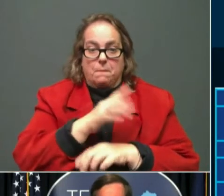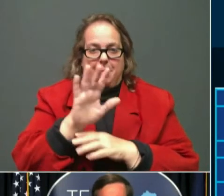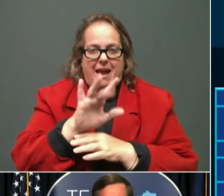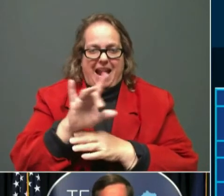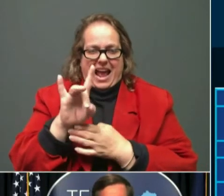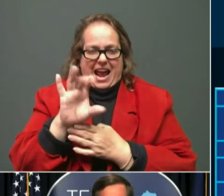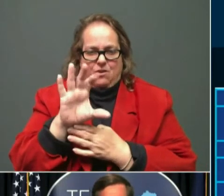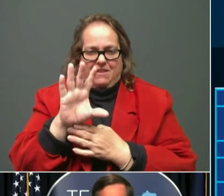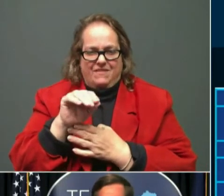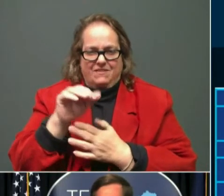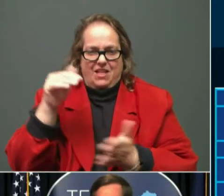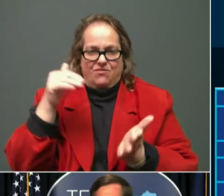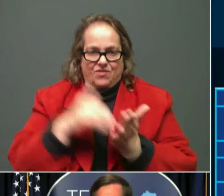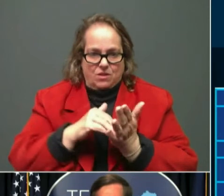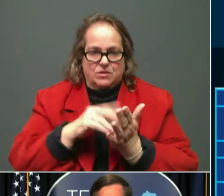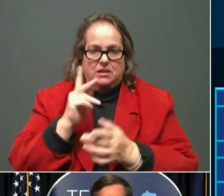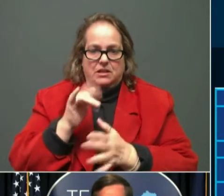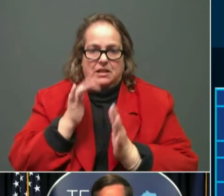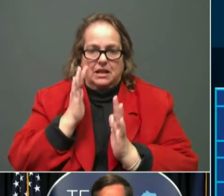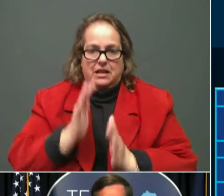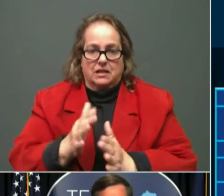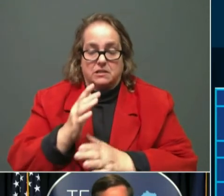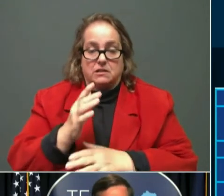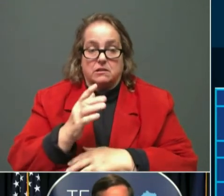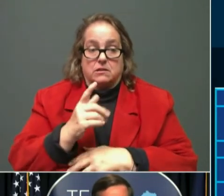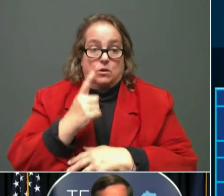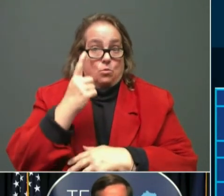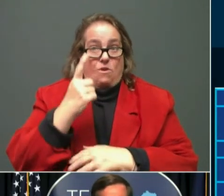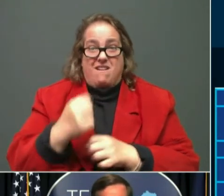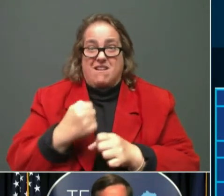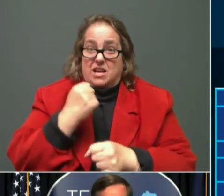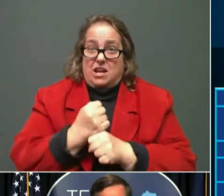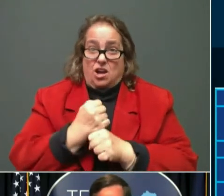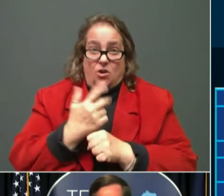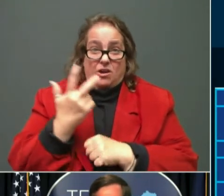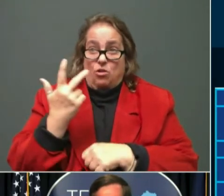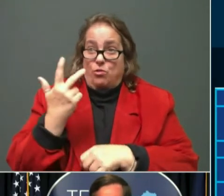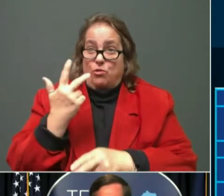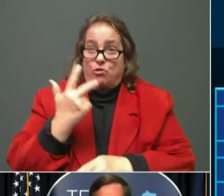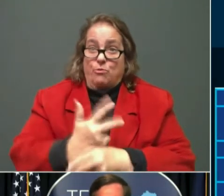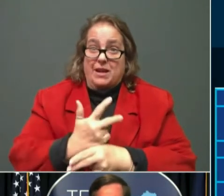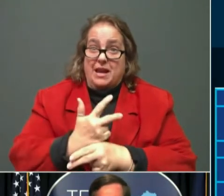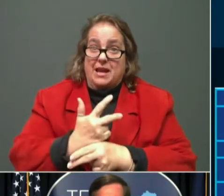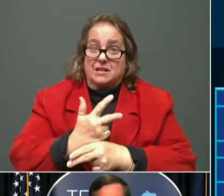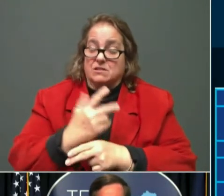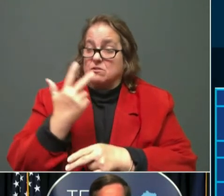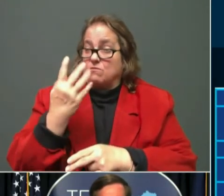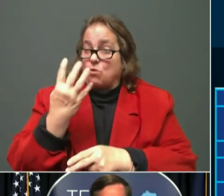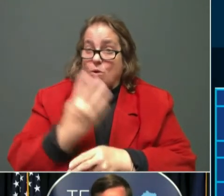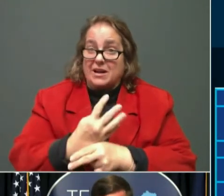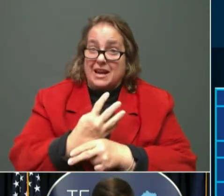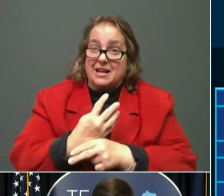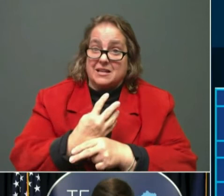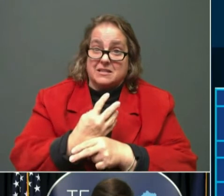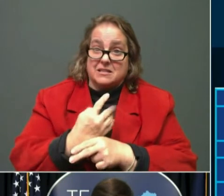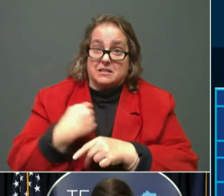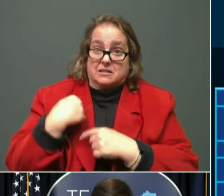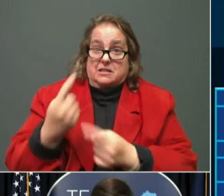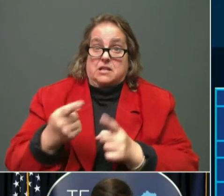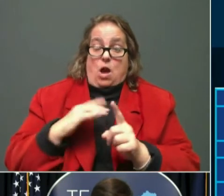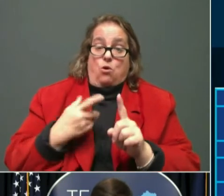850,000 Kentuckians. 1 year and about 3 days, 4 days from our first